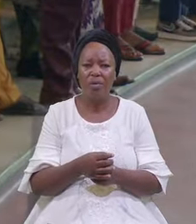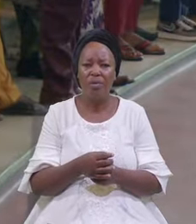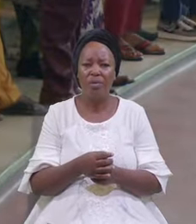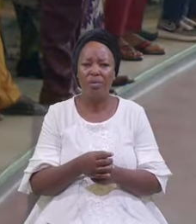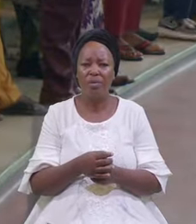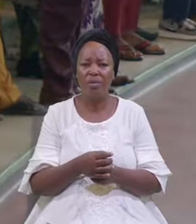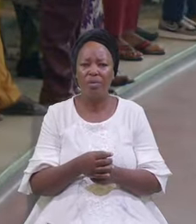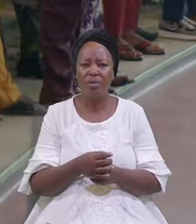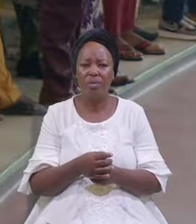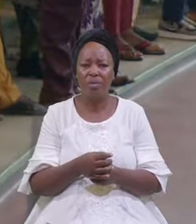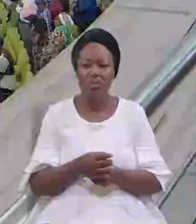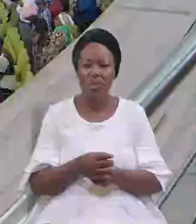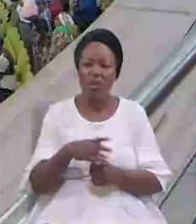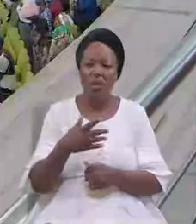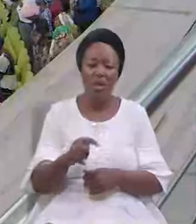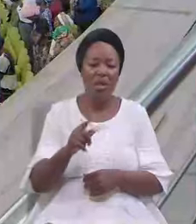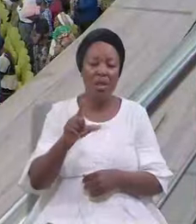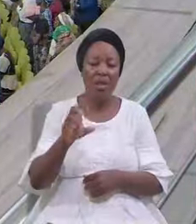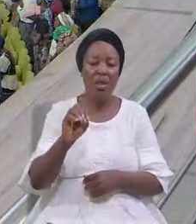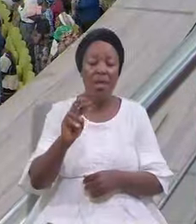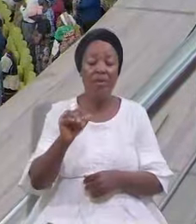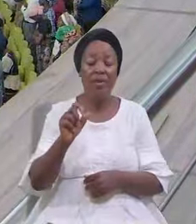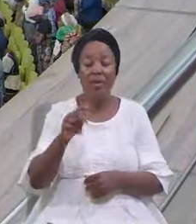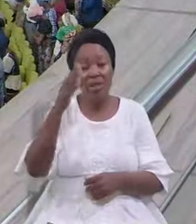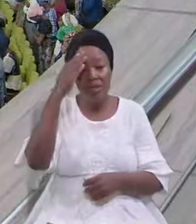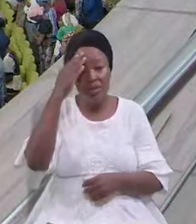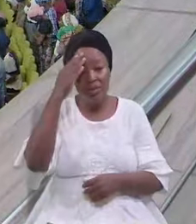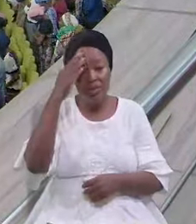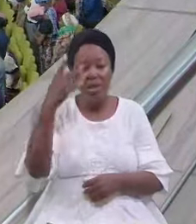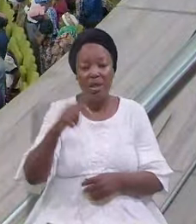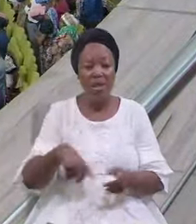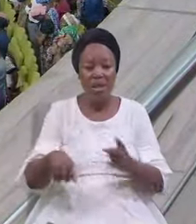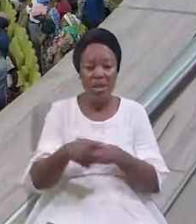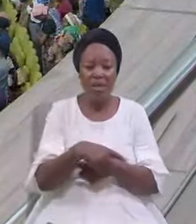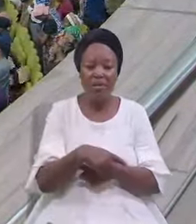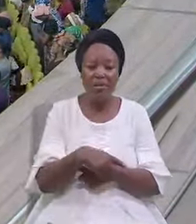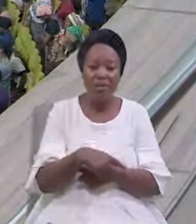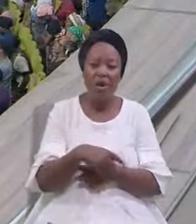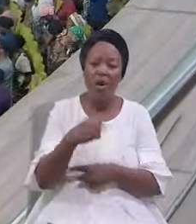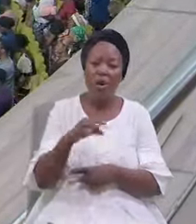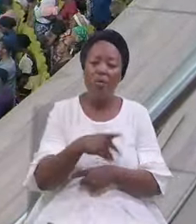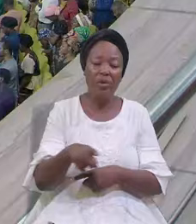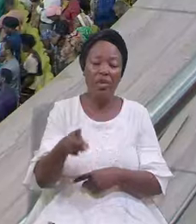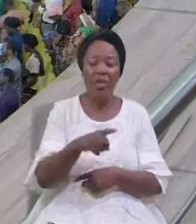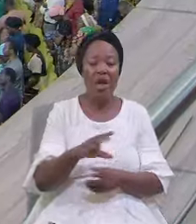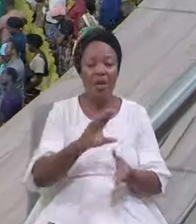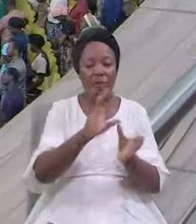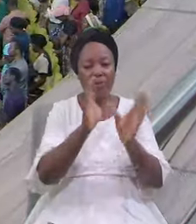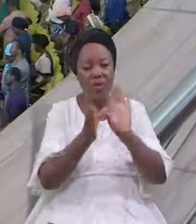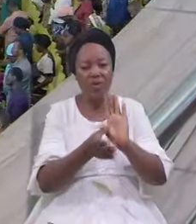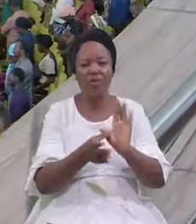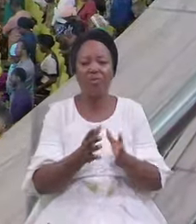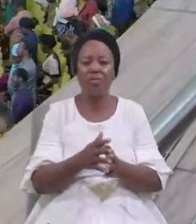The Levites knew the day of their conversion.